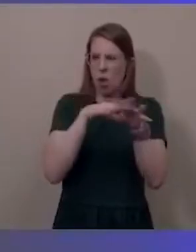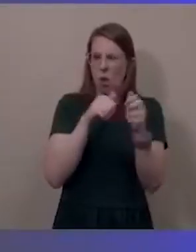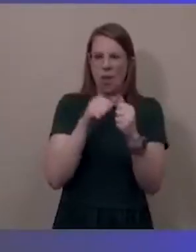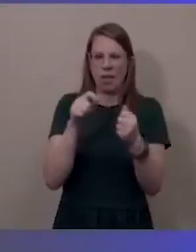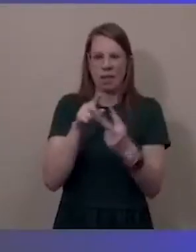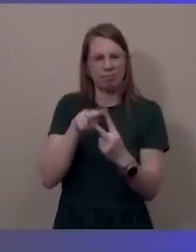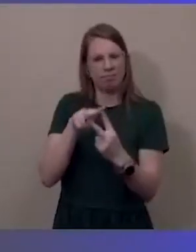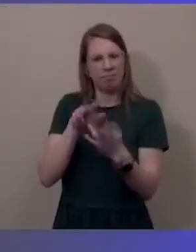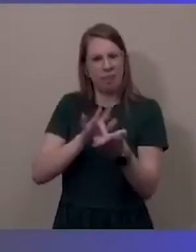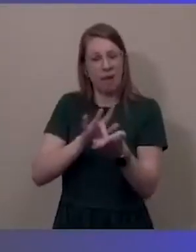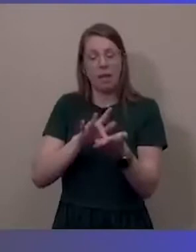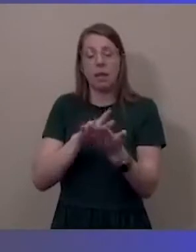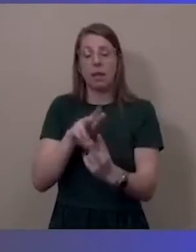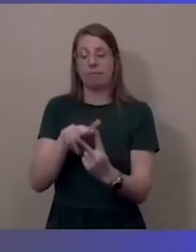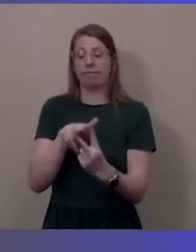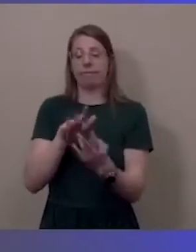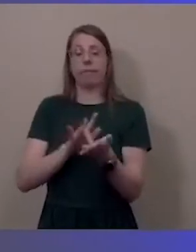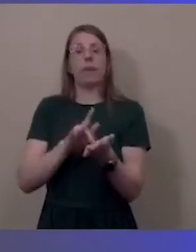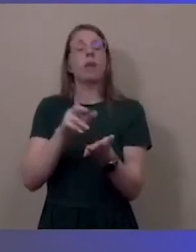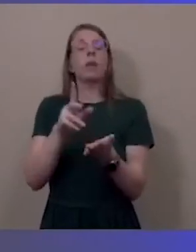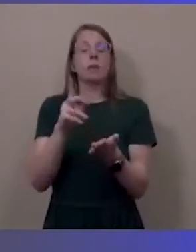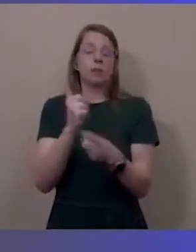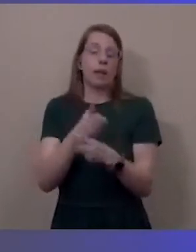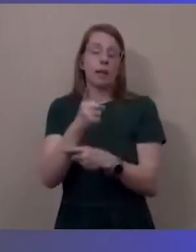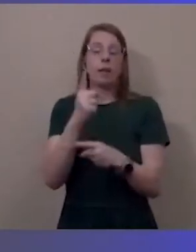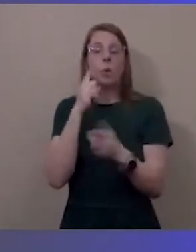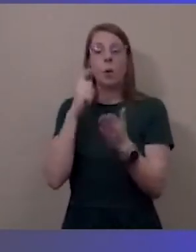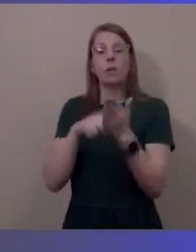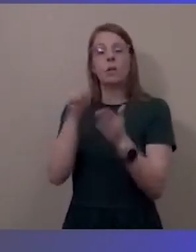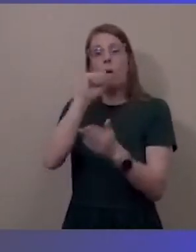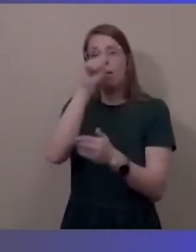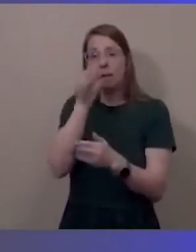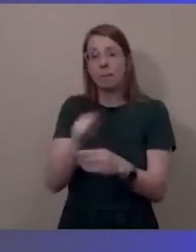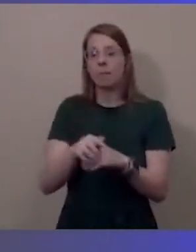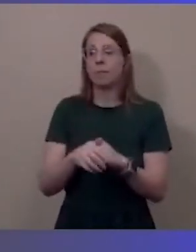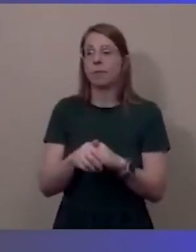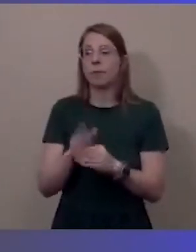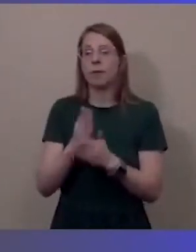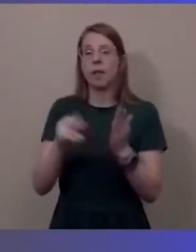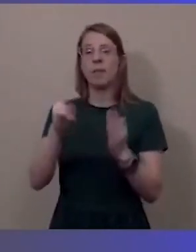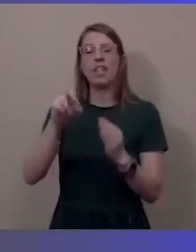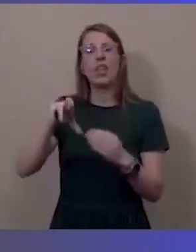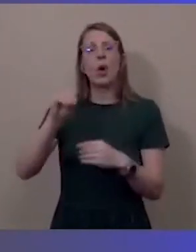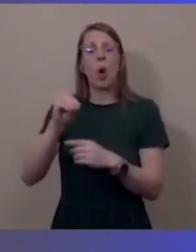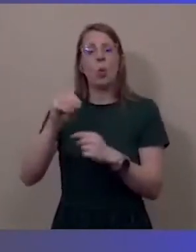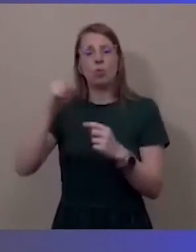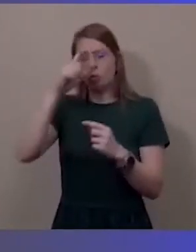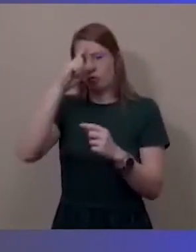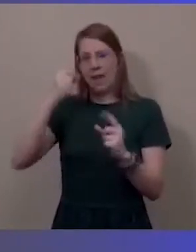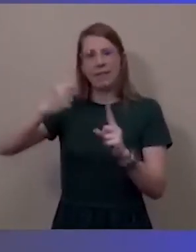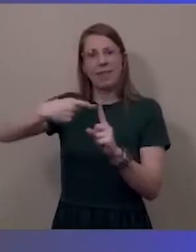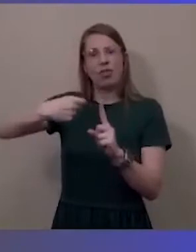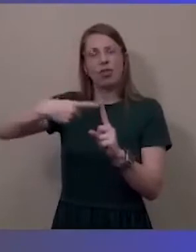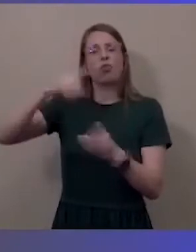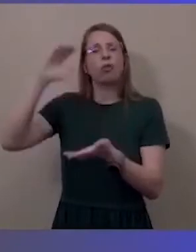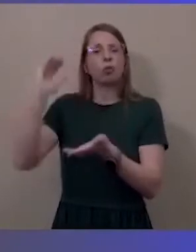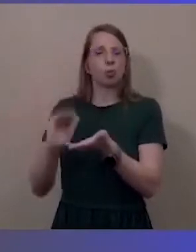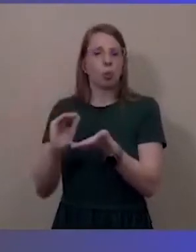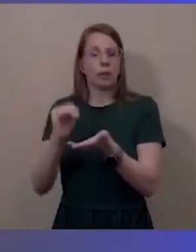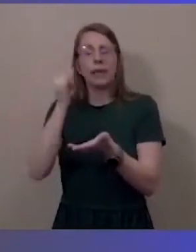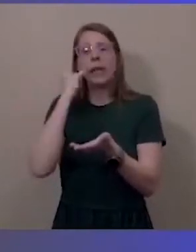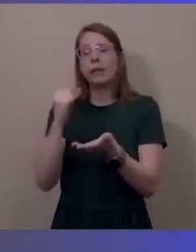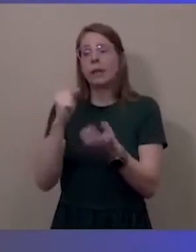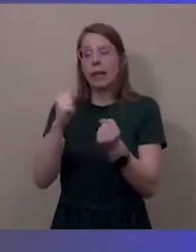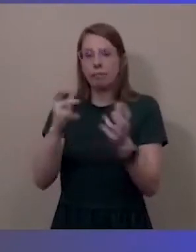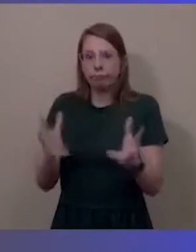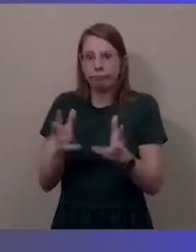Yeah, so with those drugs, what we see in Alzheimer's is some of the neurotransmitters are reduced. And if we can sort of boost